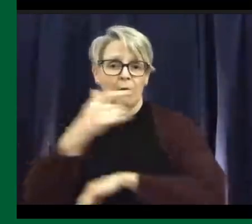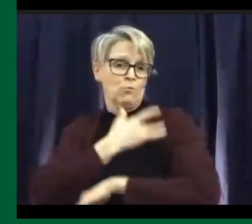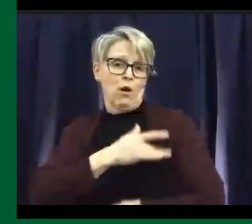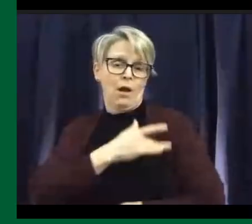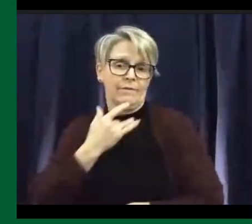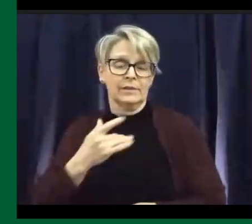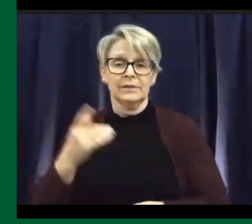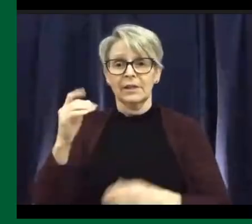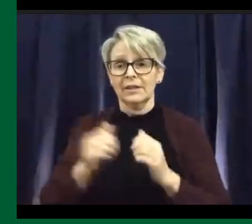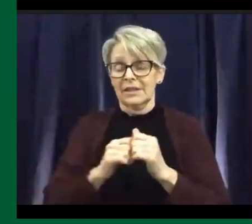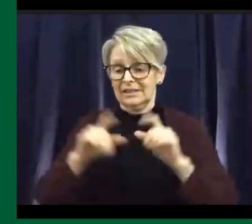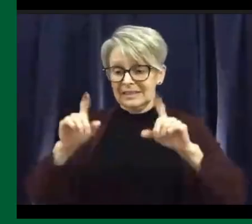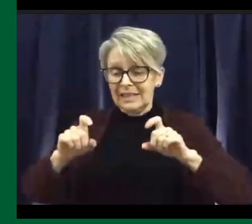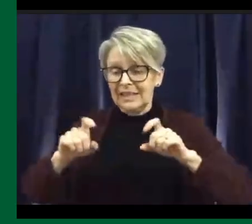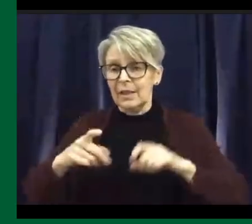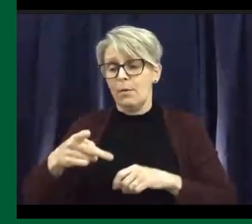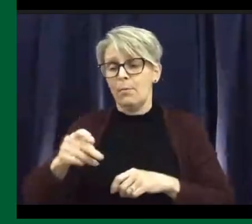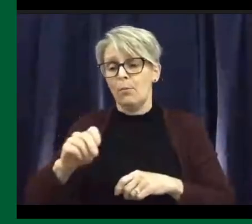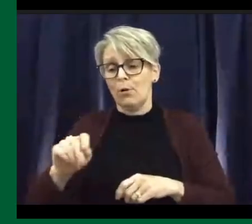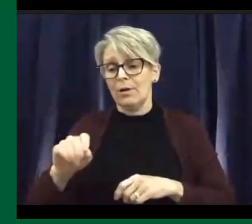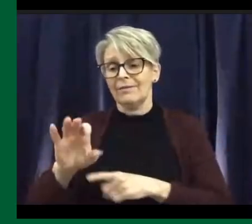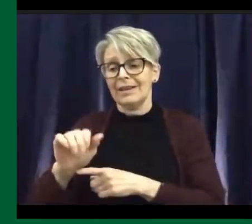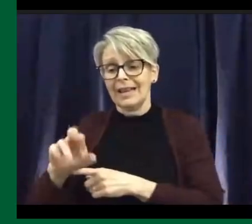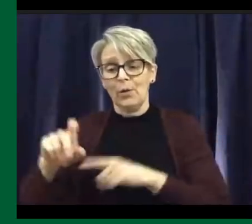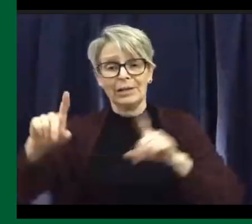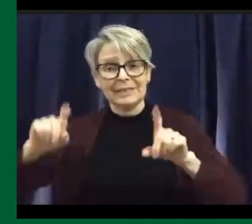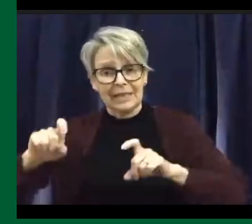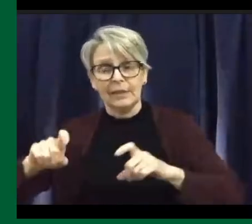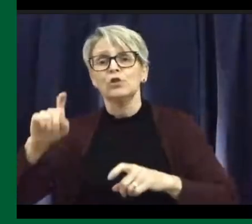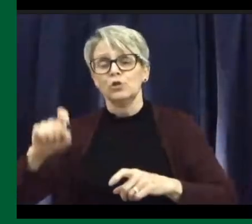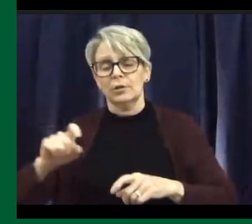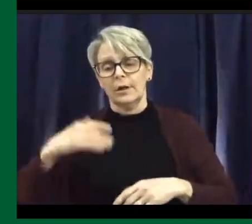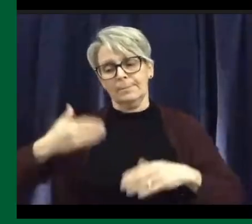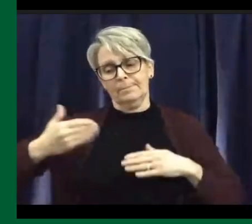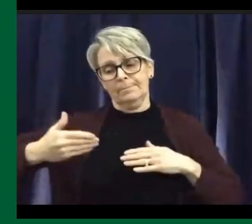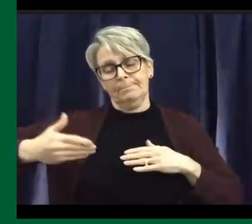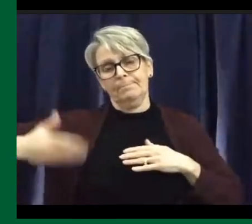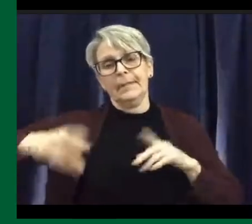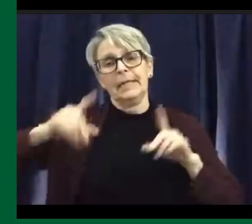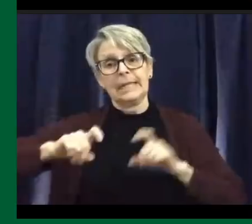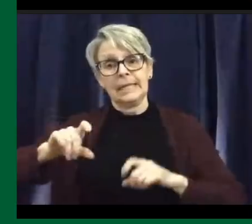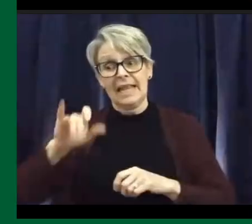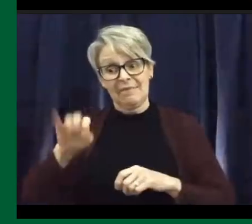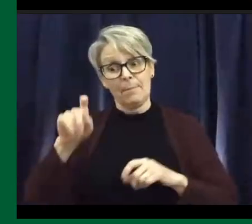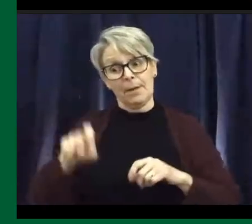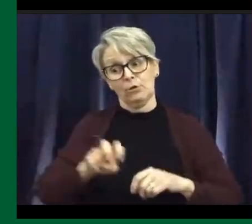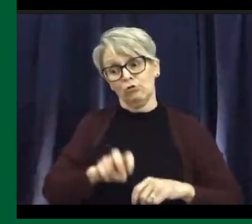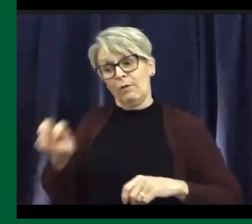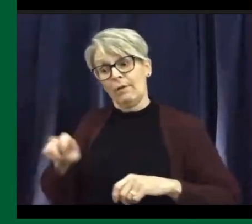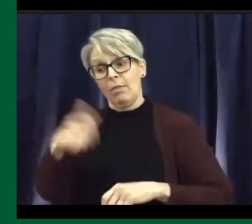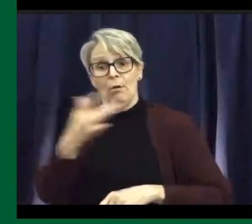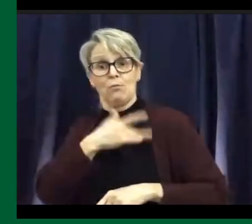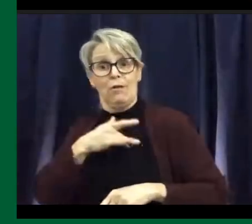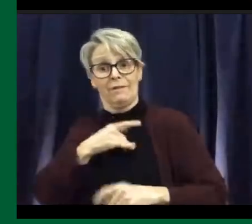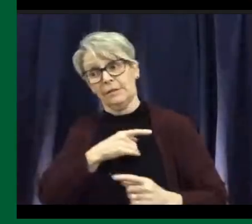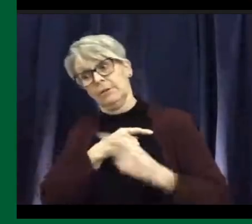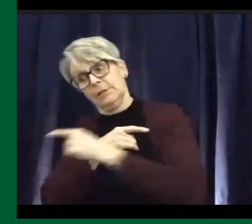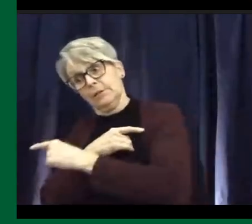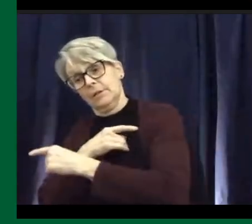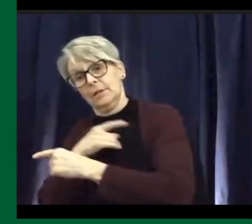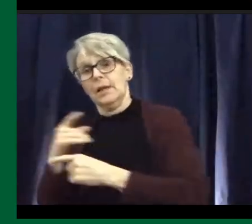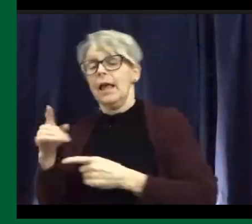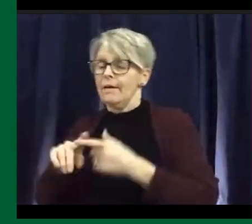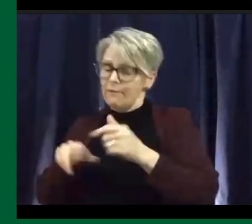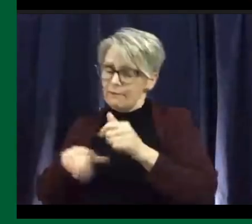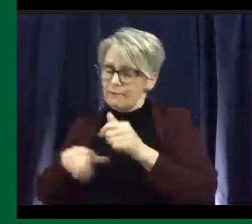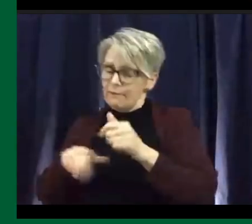point-of-care testing is deployed. Routine testing is widely available. If you do have to travel interprovincially, comply with all the public health